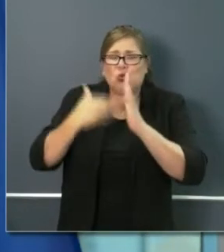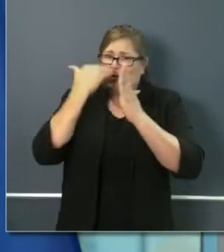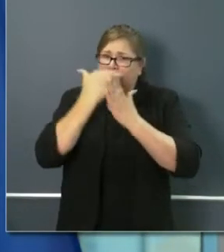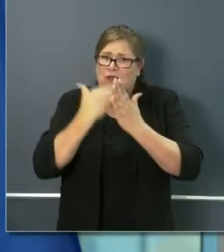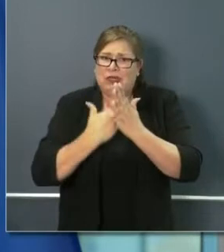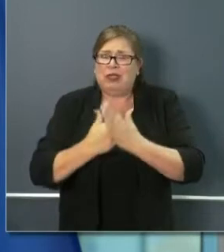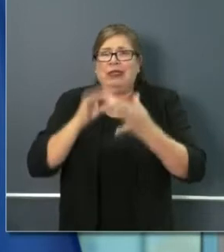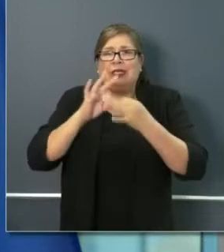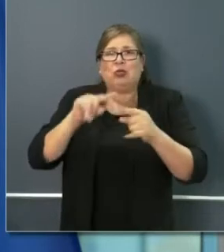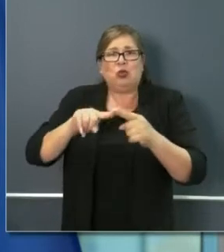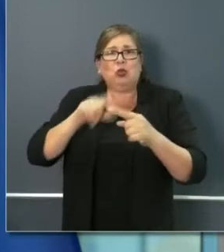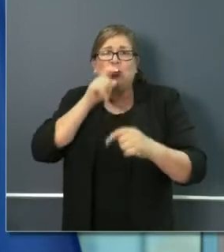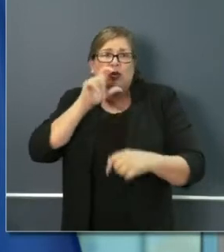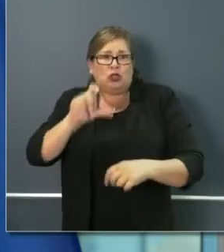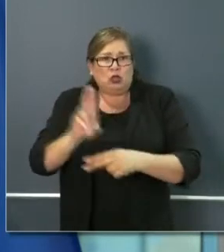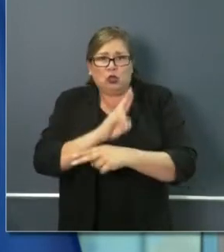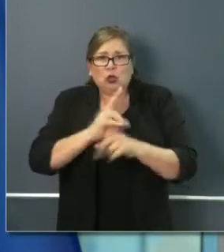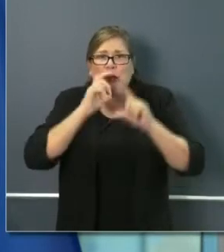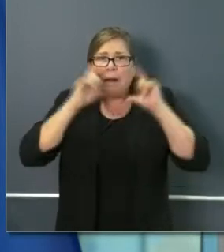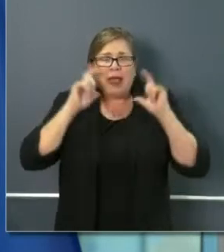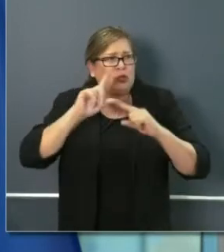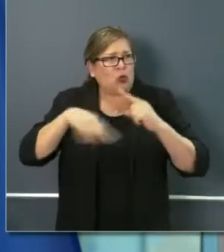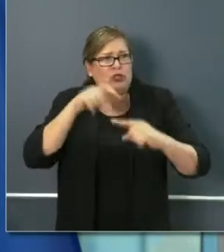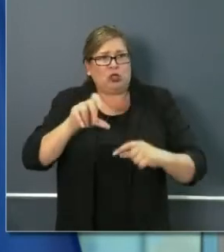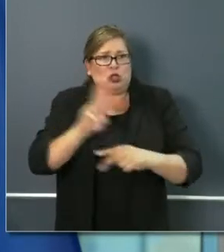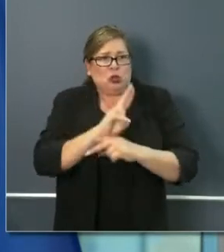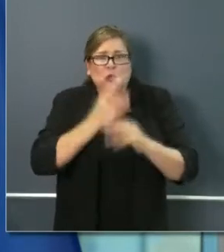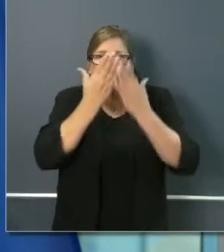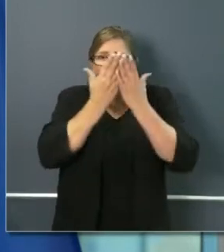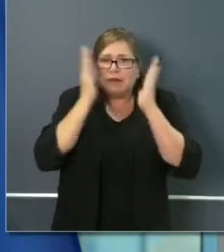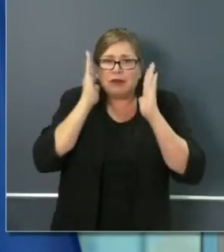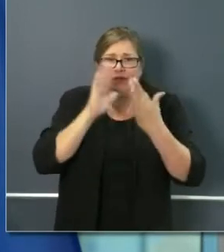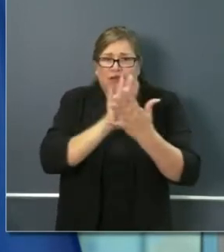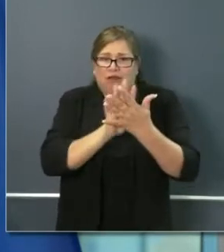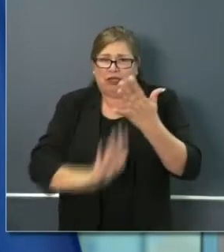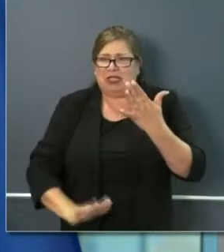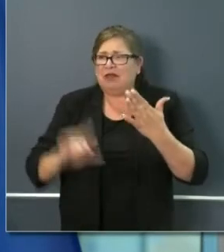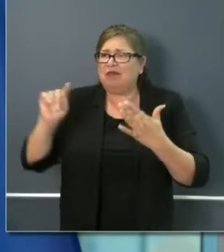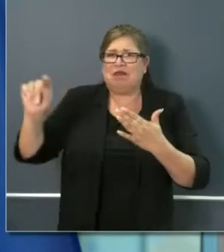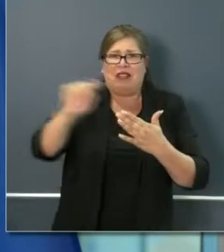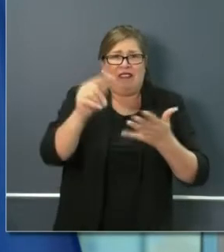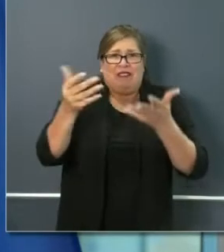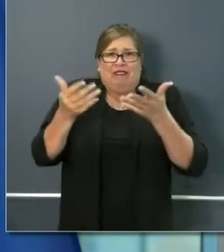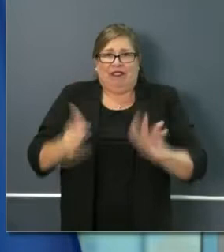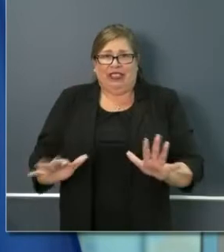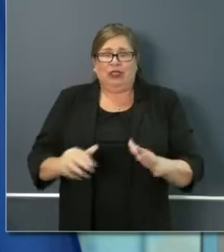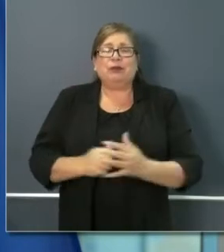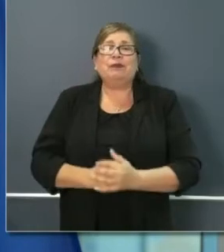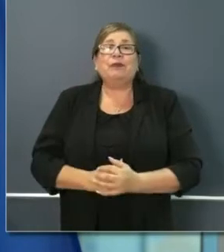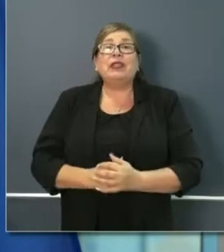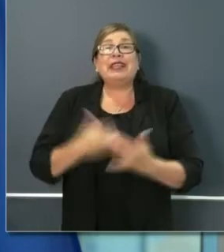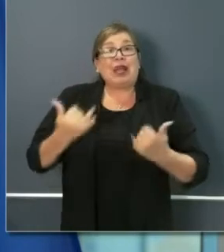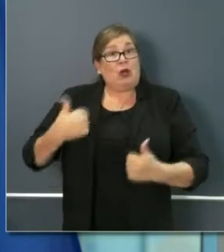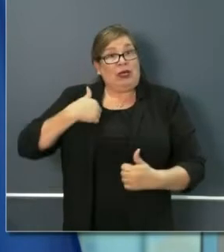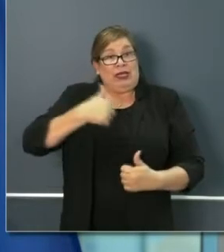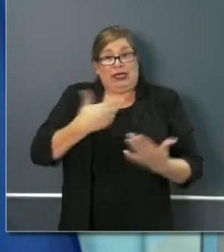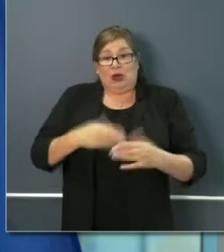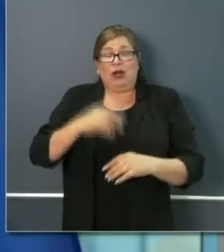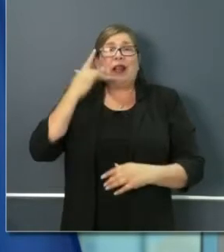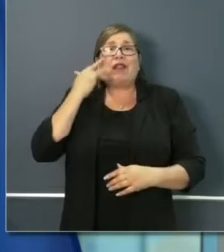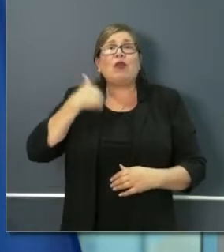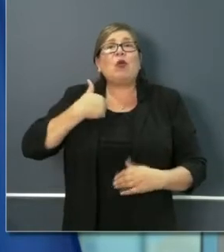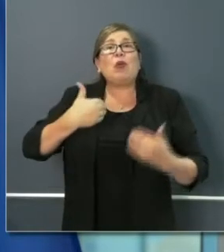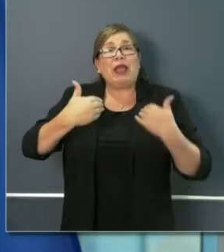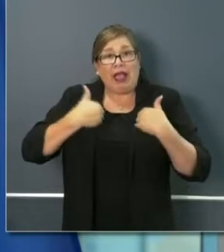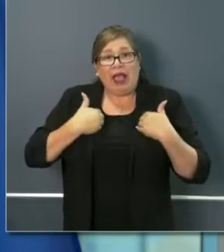face masks or other kinds of face shields and the like. We have a team that is considering